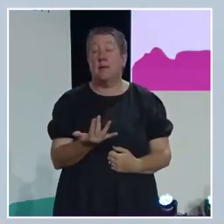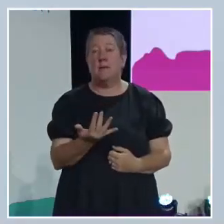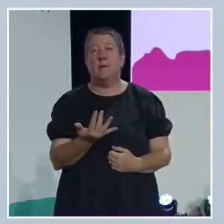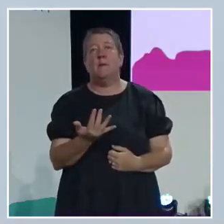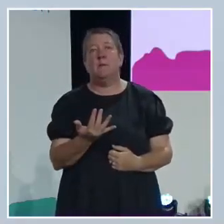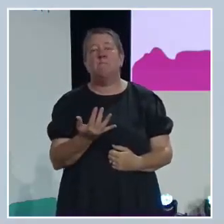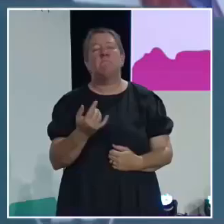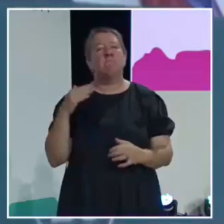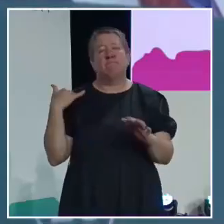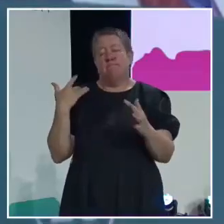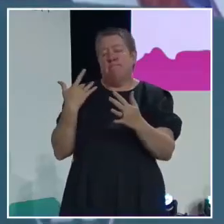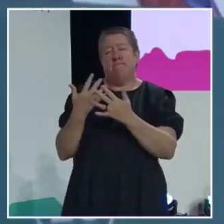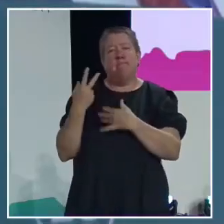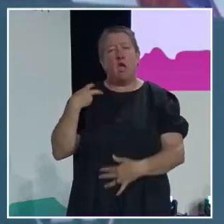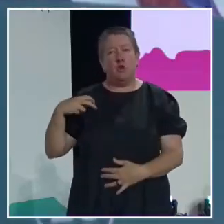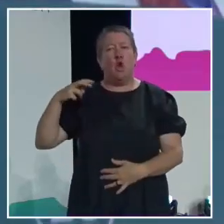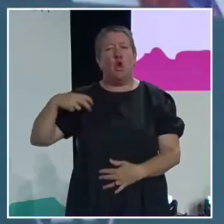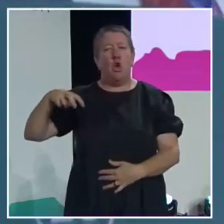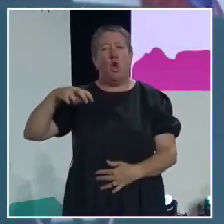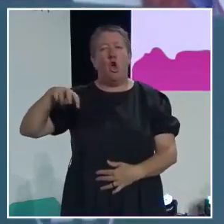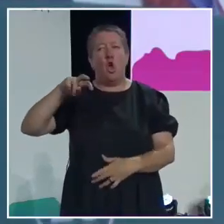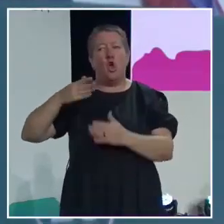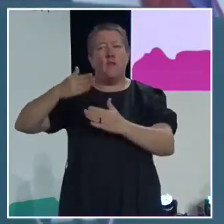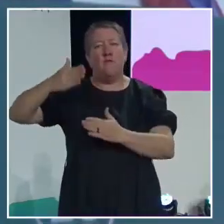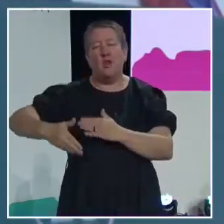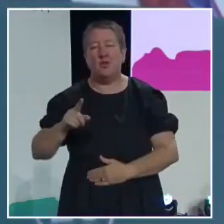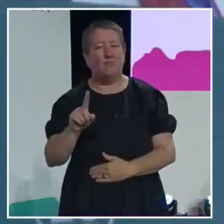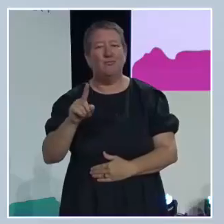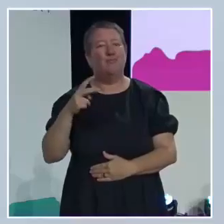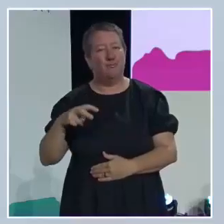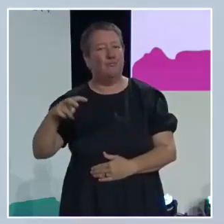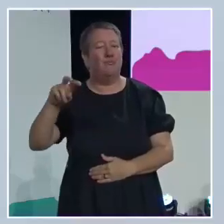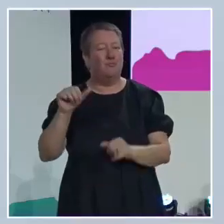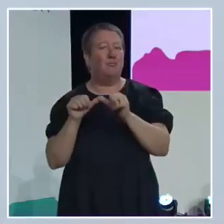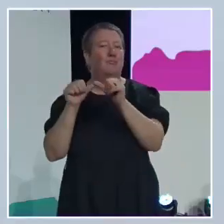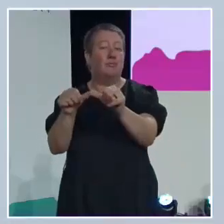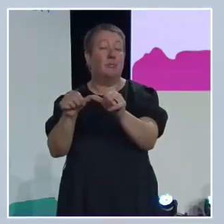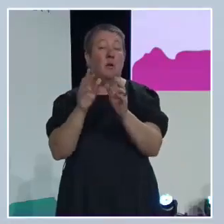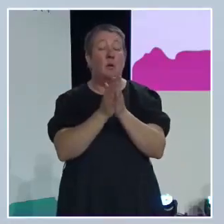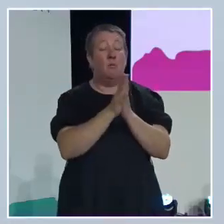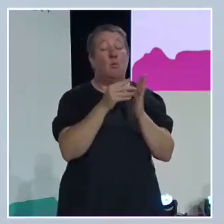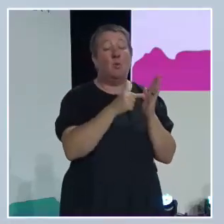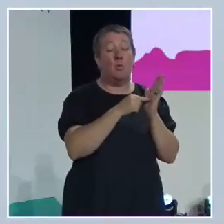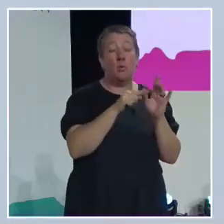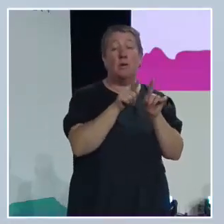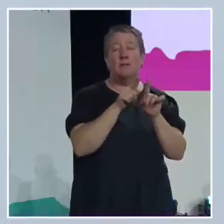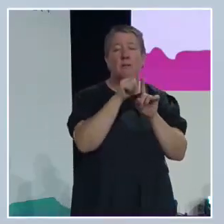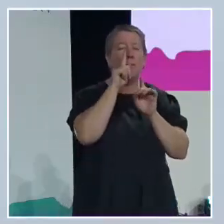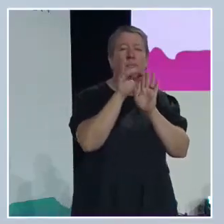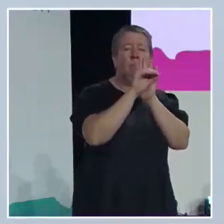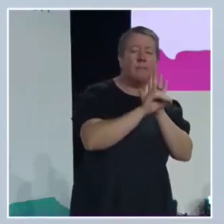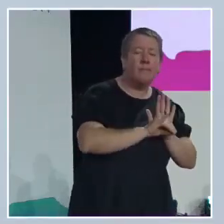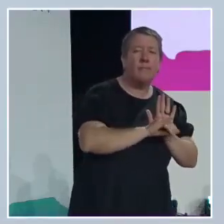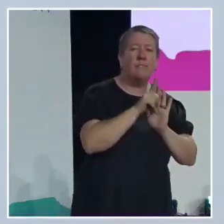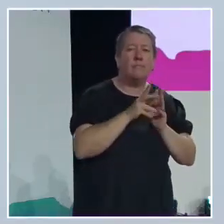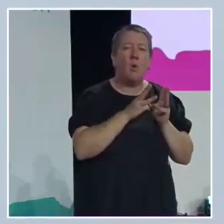it's a journey, so it's not finished by far. The book also identifies avenues for